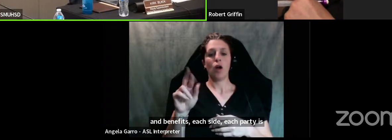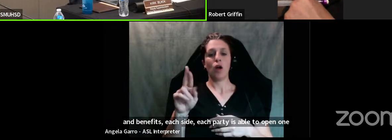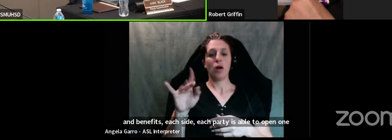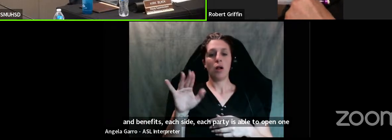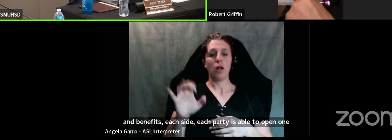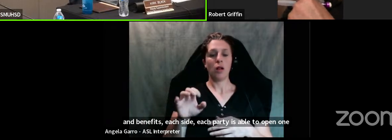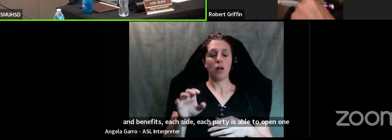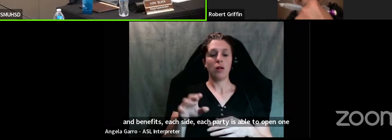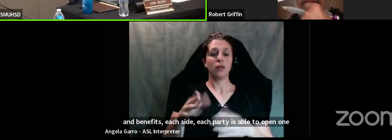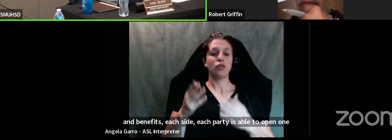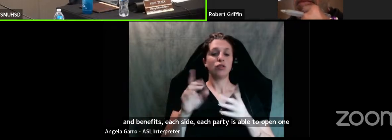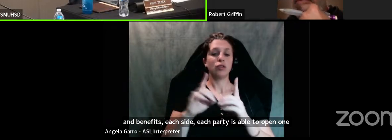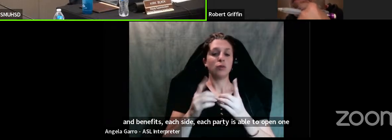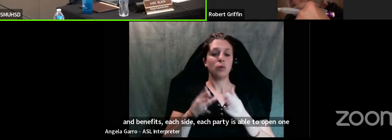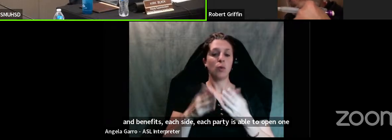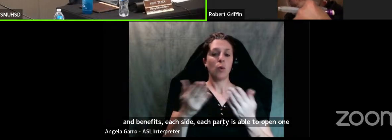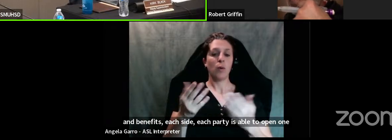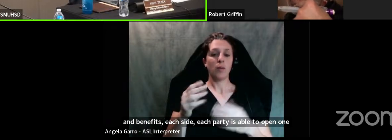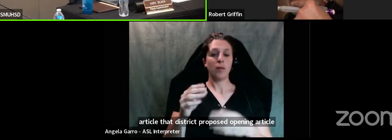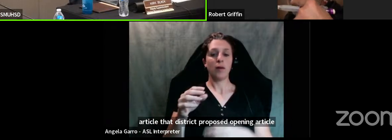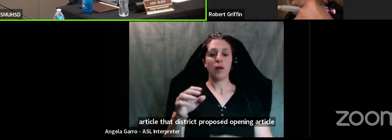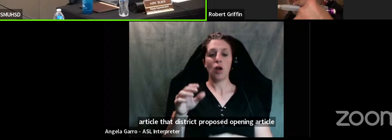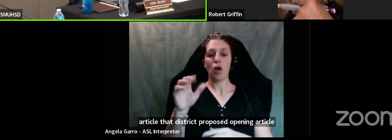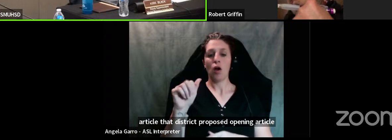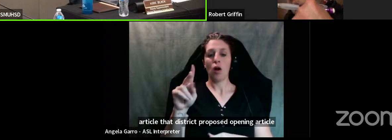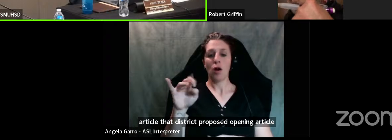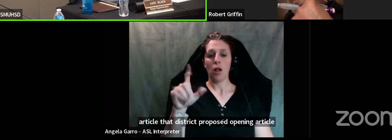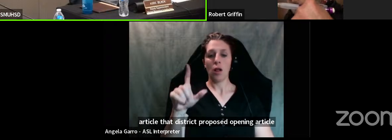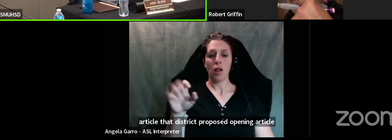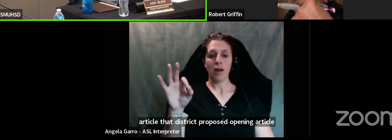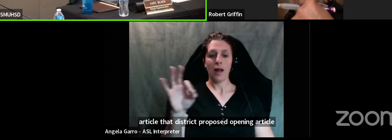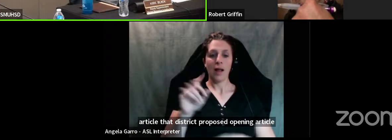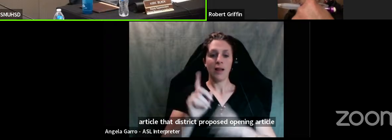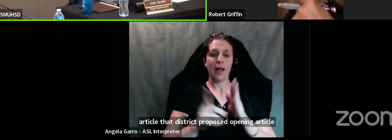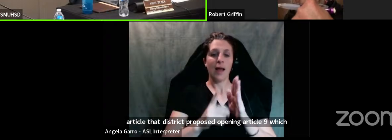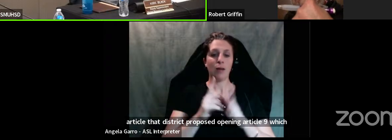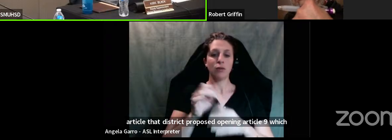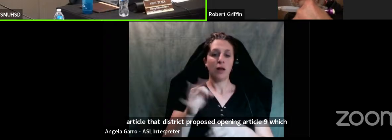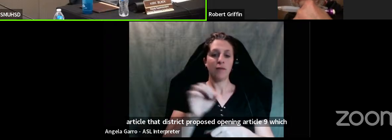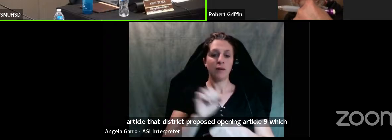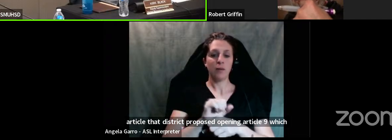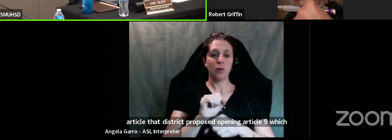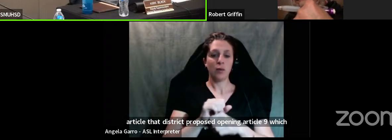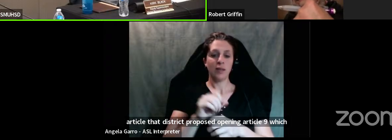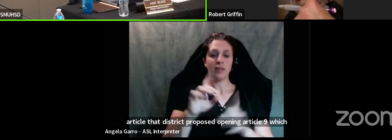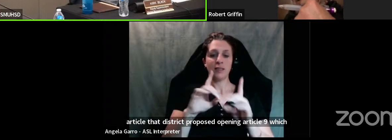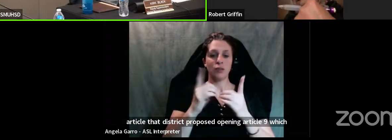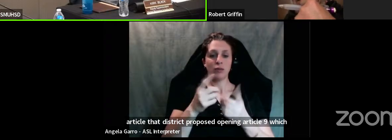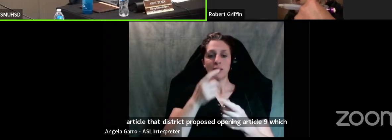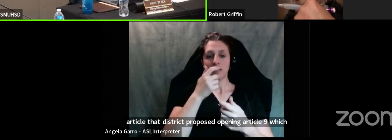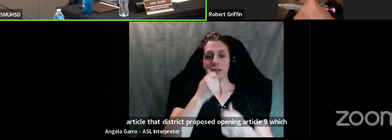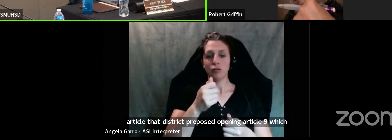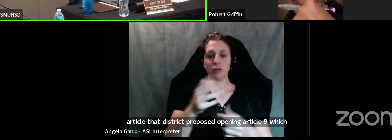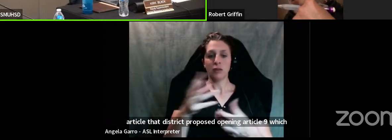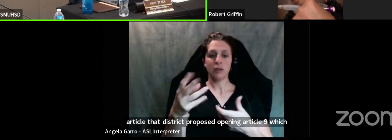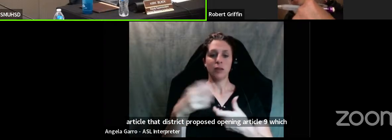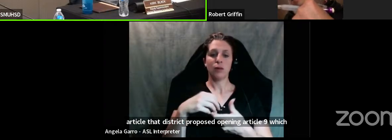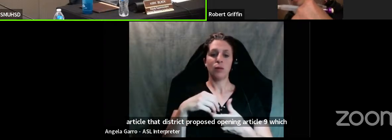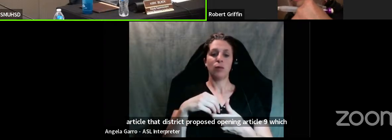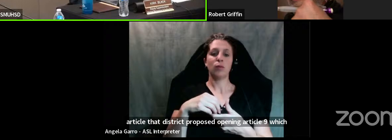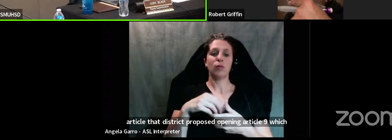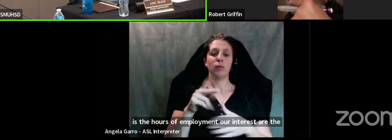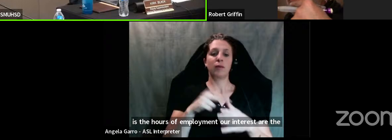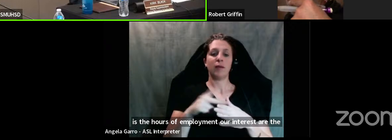opening Article 9, which is the hours of employment. The district's interests include